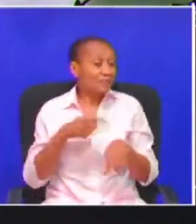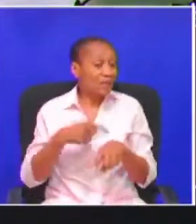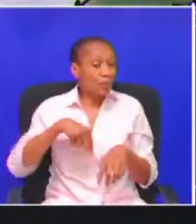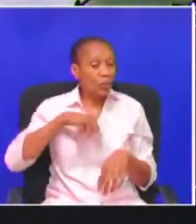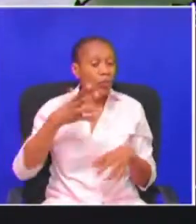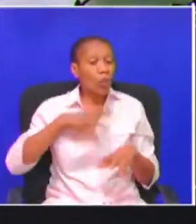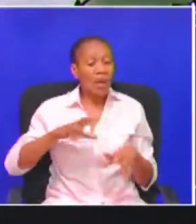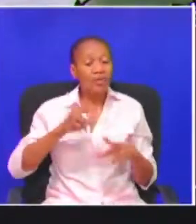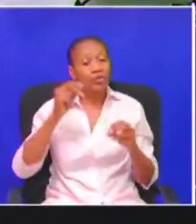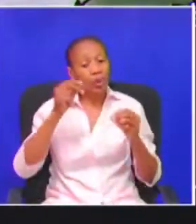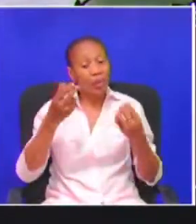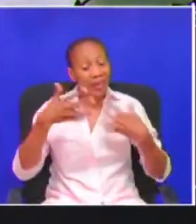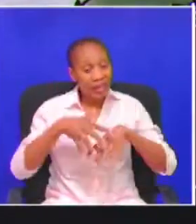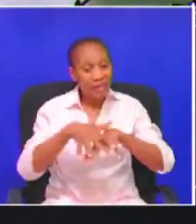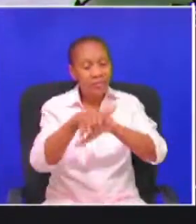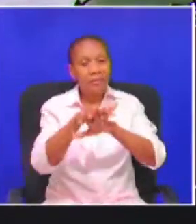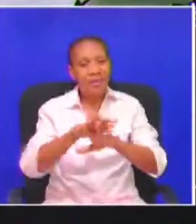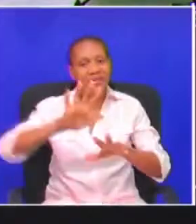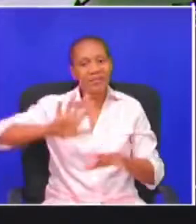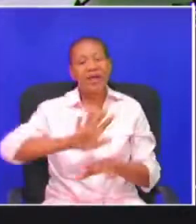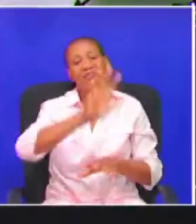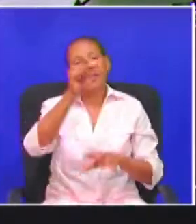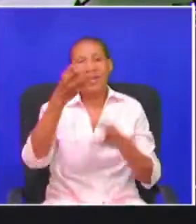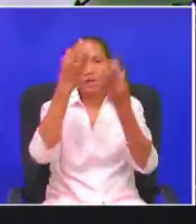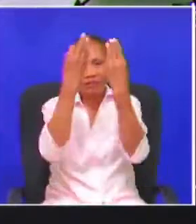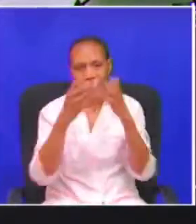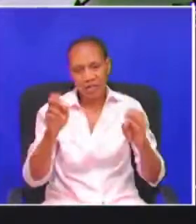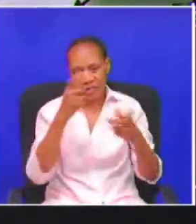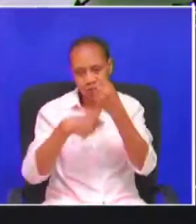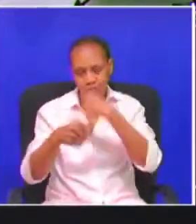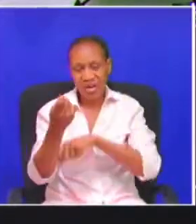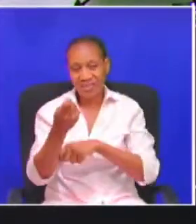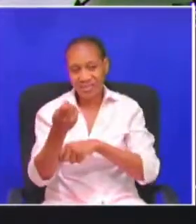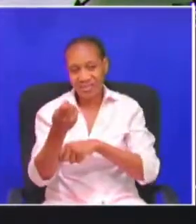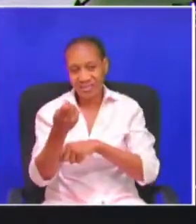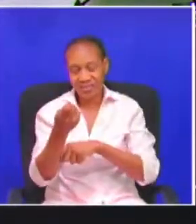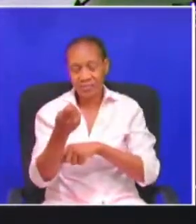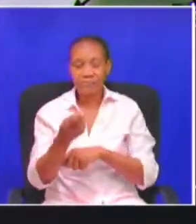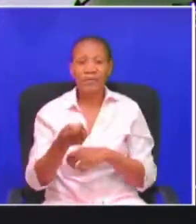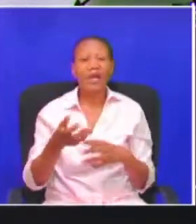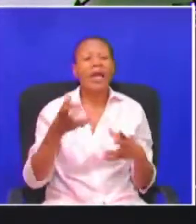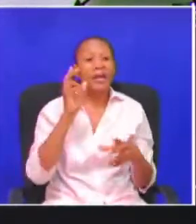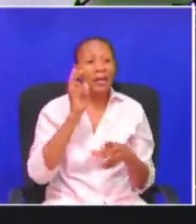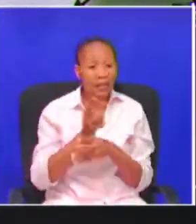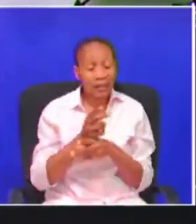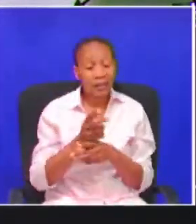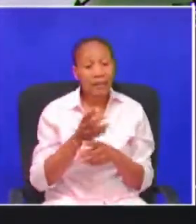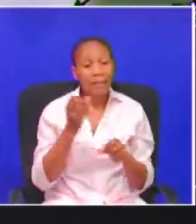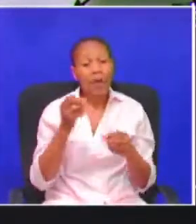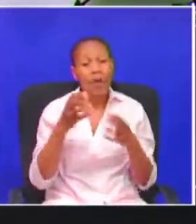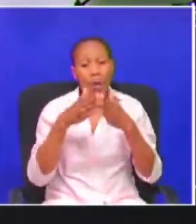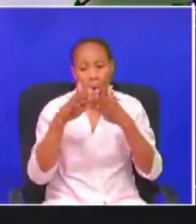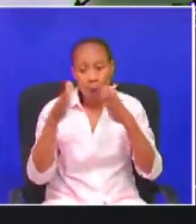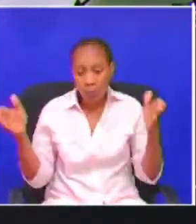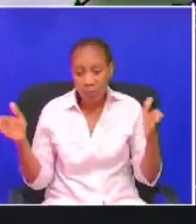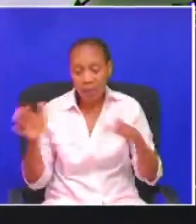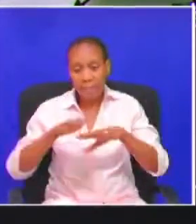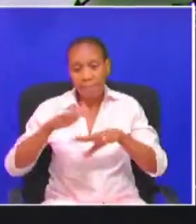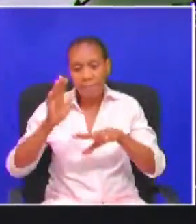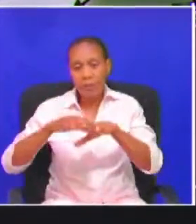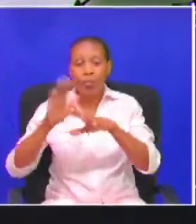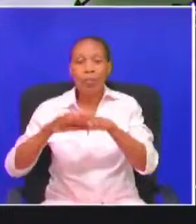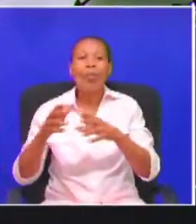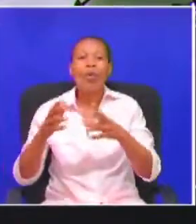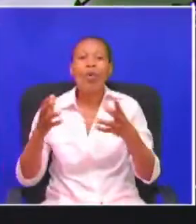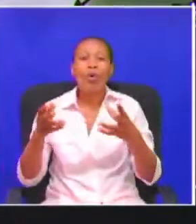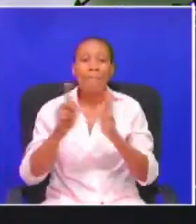the Africa Continental Free Trade Area and expanding export initiatives to established as